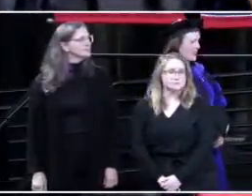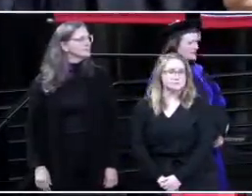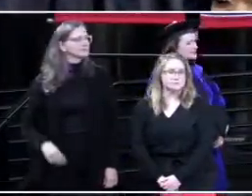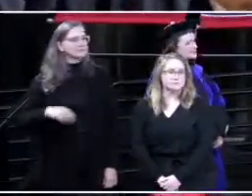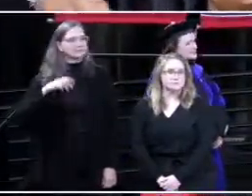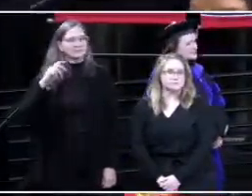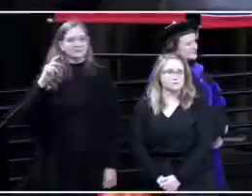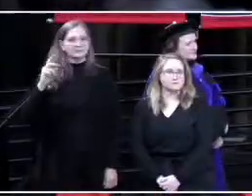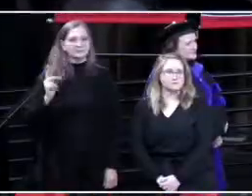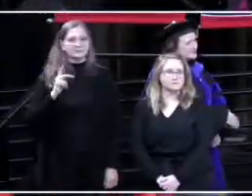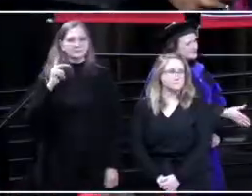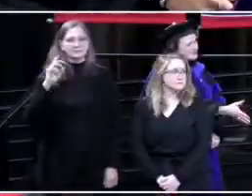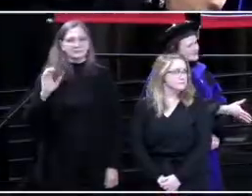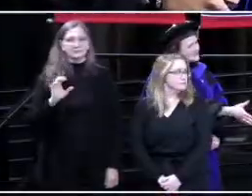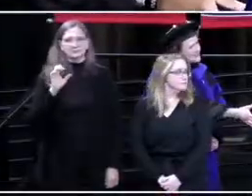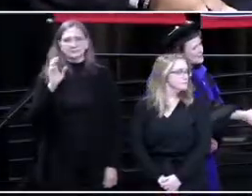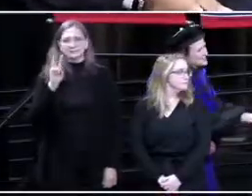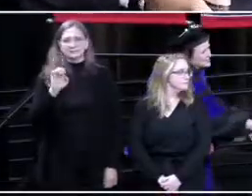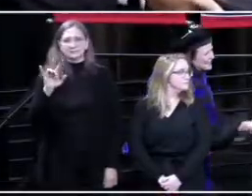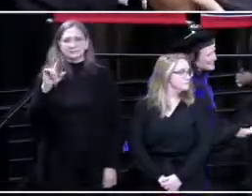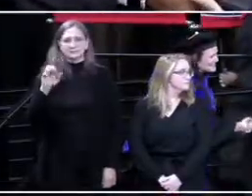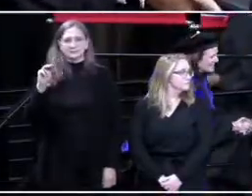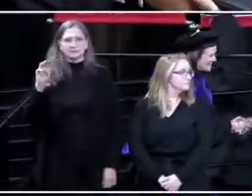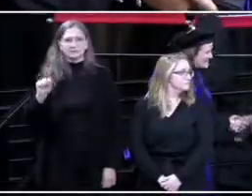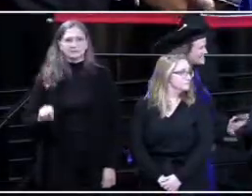Kennedy Krista Williams.